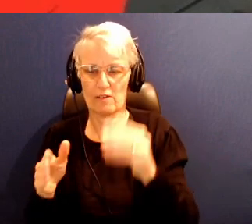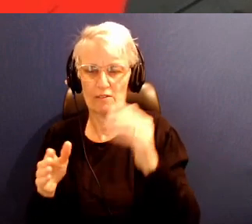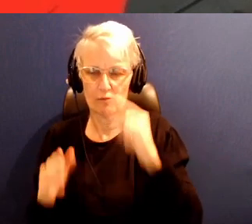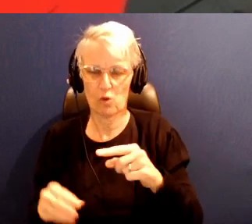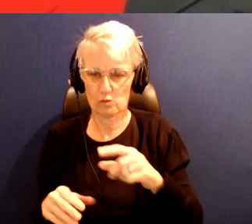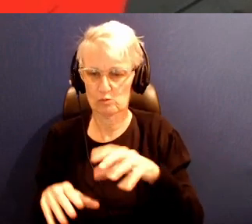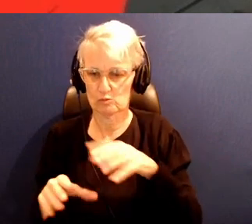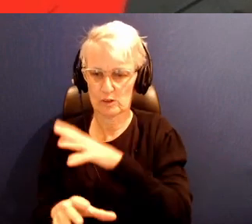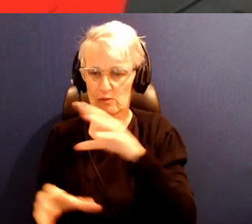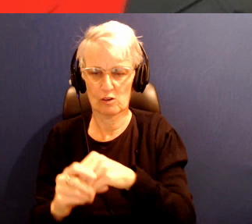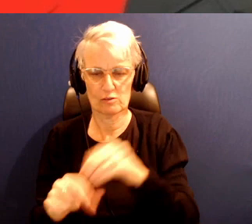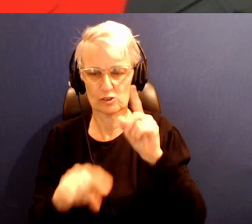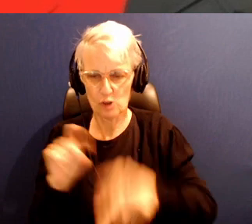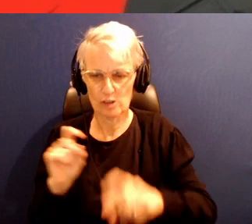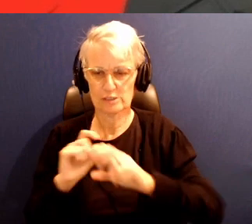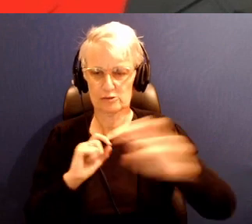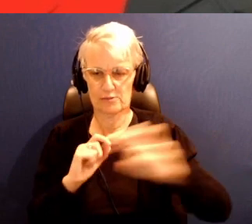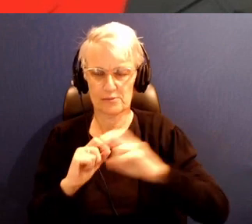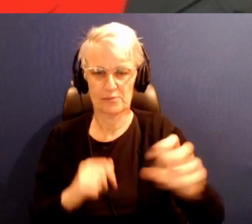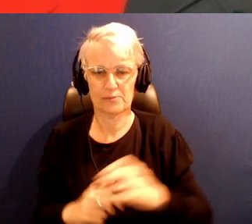to ensure the youth's participation.